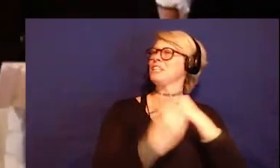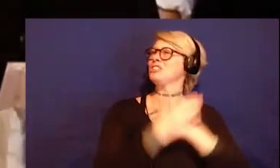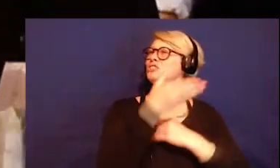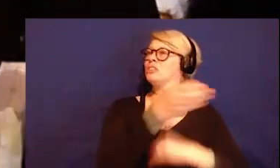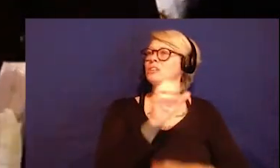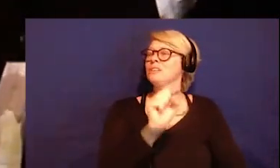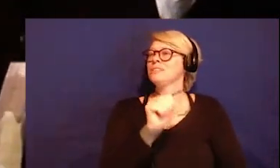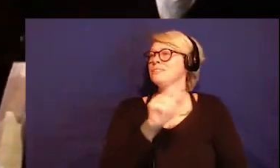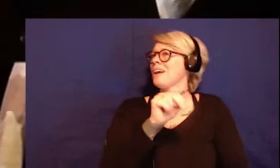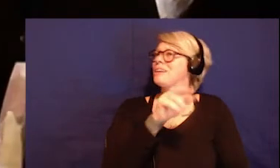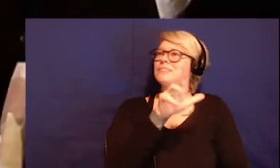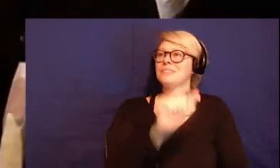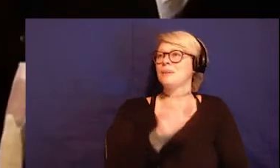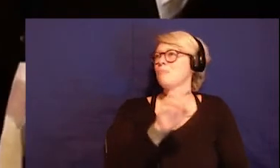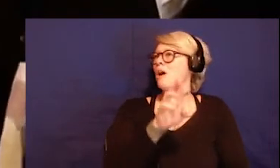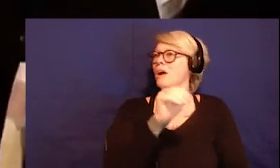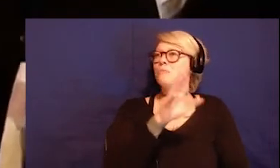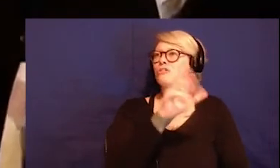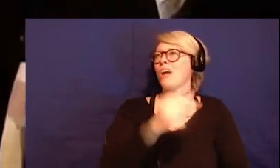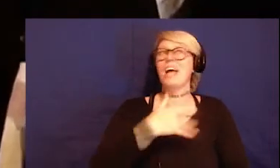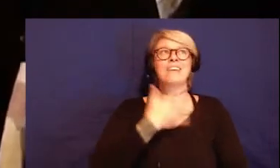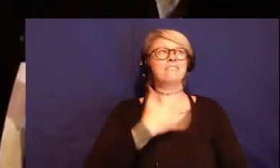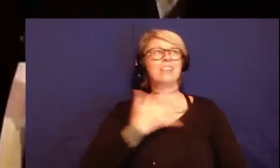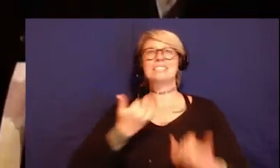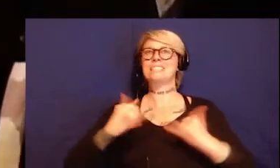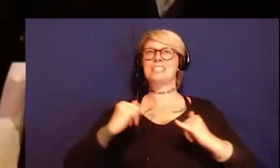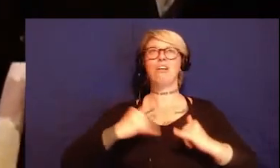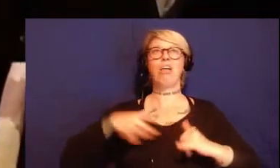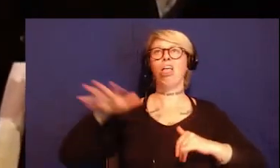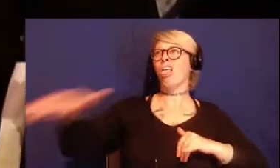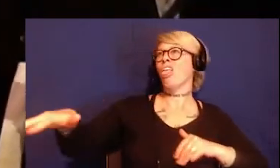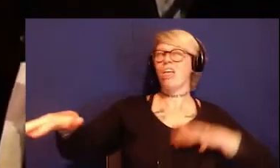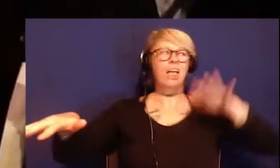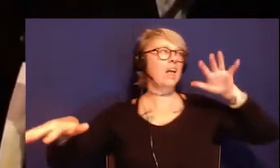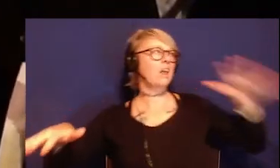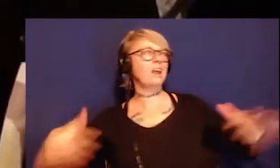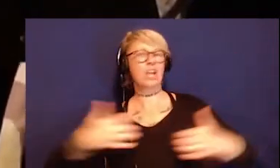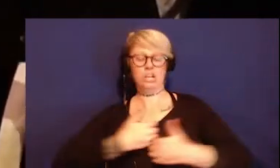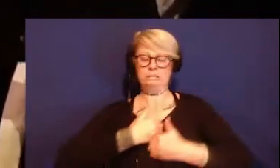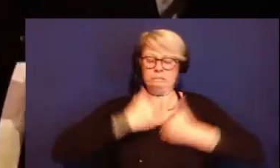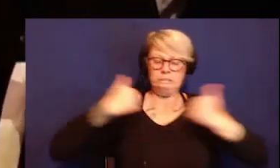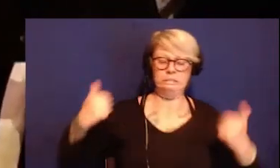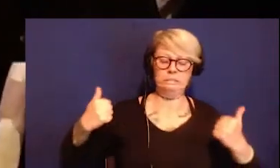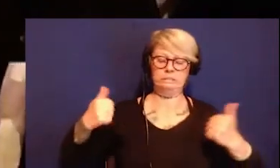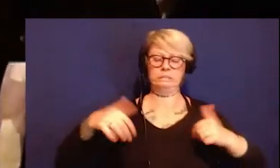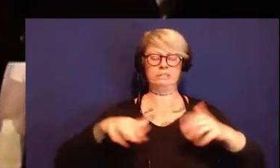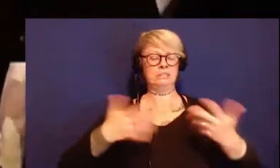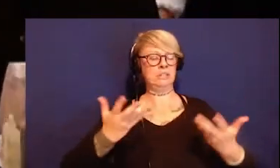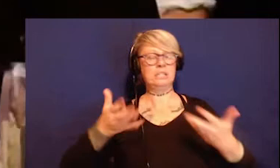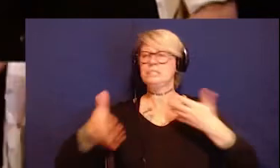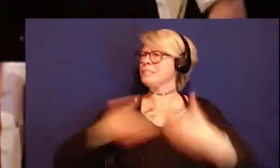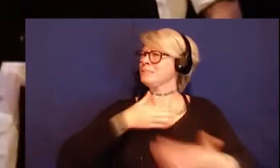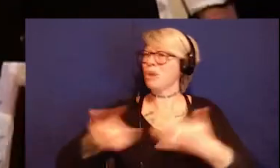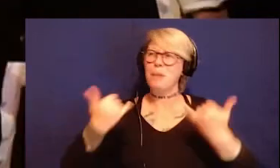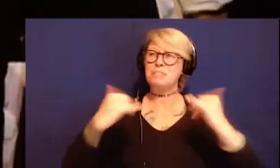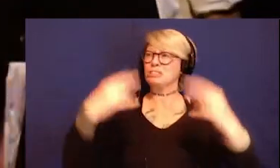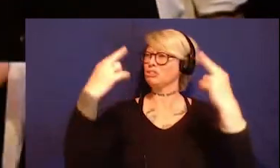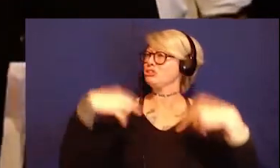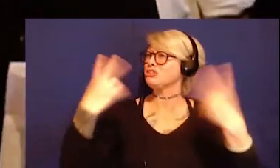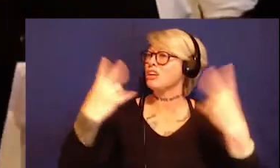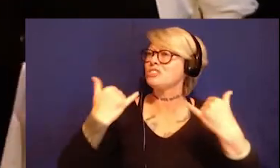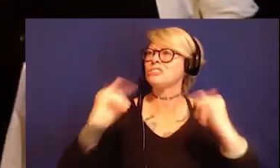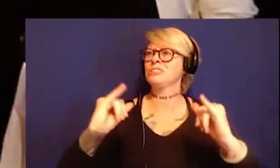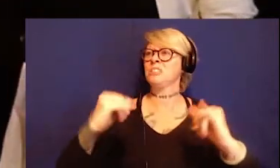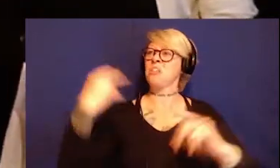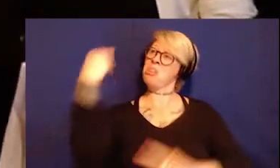both here and there, and because everything I do, even though I step back, will be judged through the same lens. How will